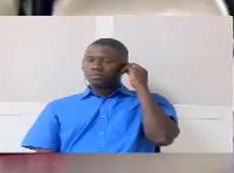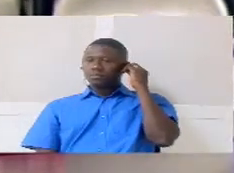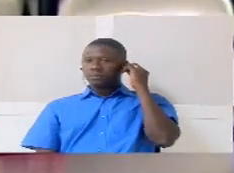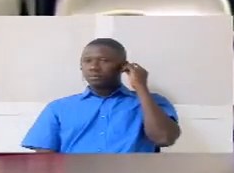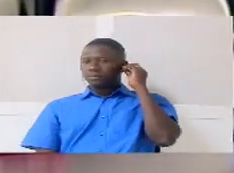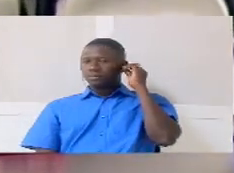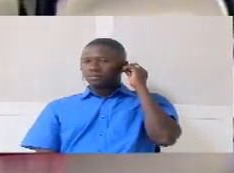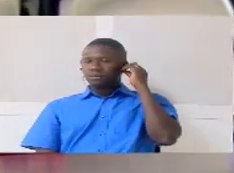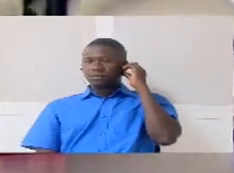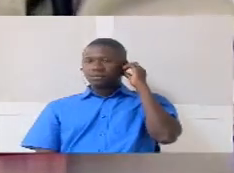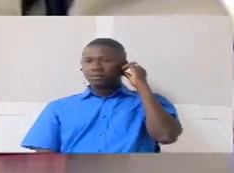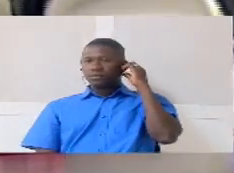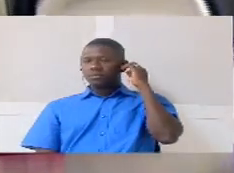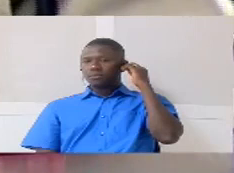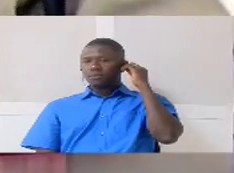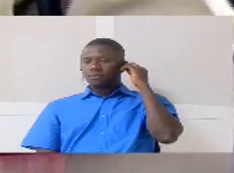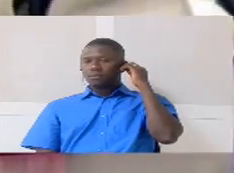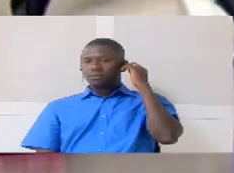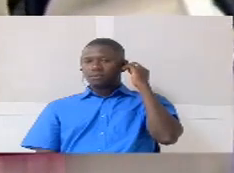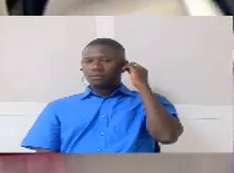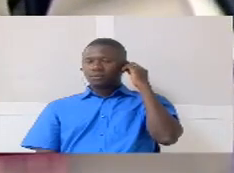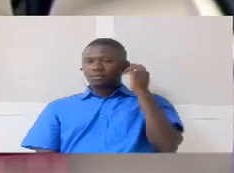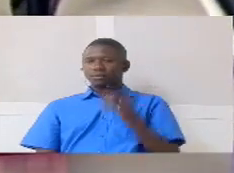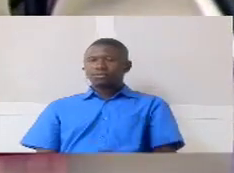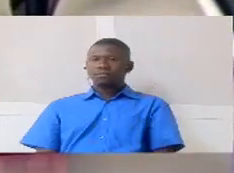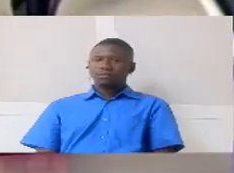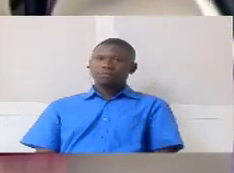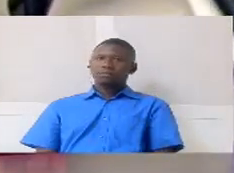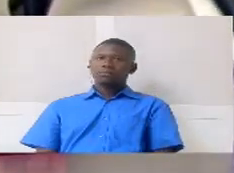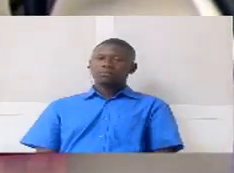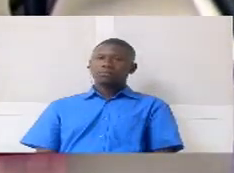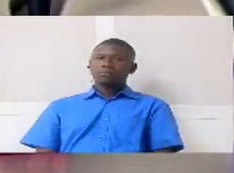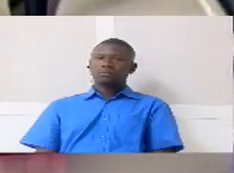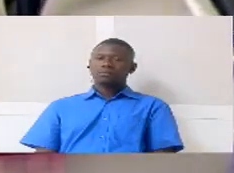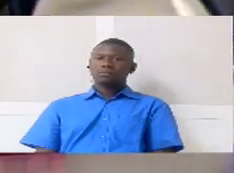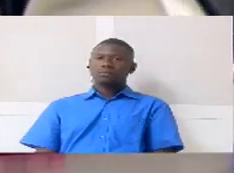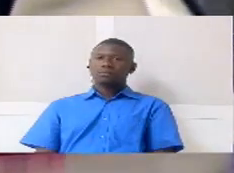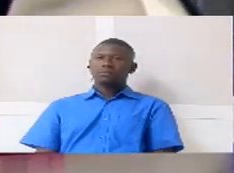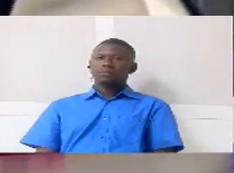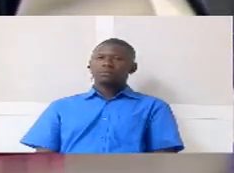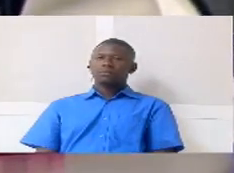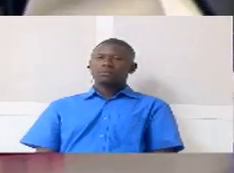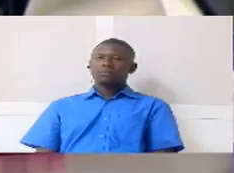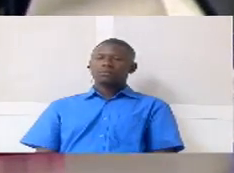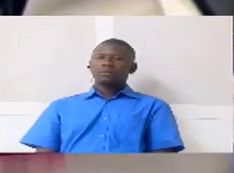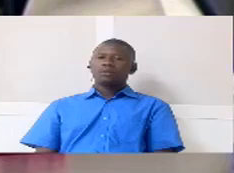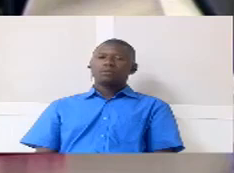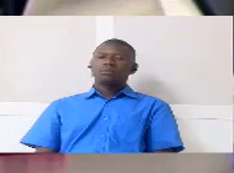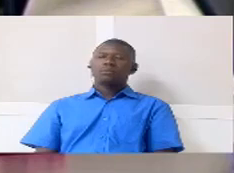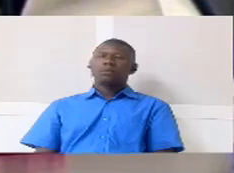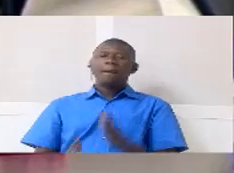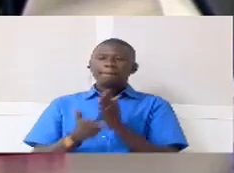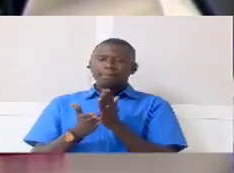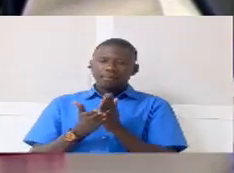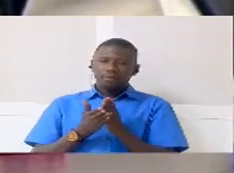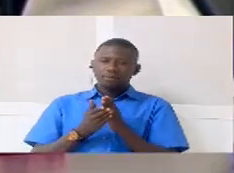so inata na karaka ngini ka roko mine wa sabu but ngalong tilimbali ya laka keje dal proper record keeping